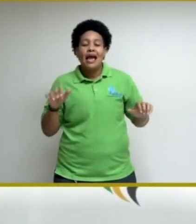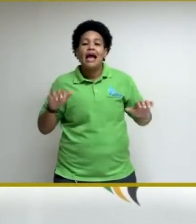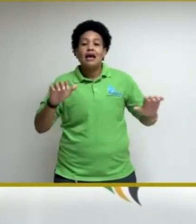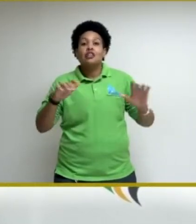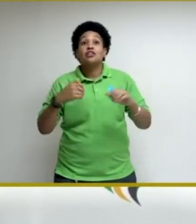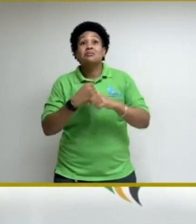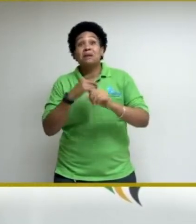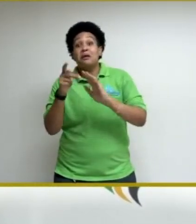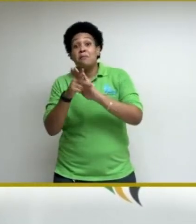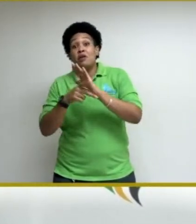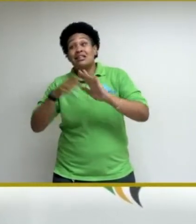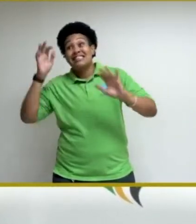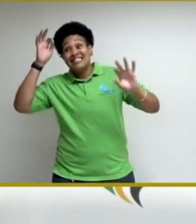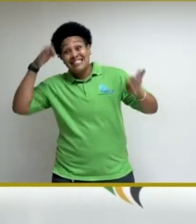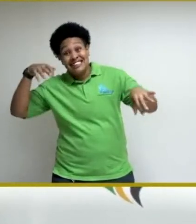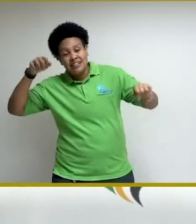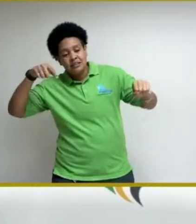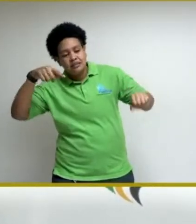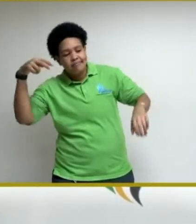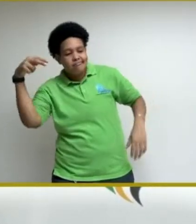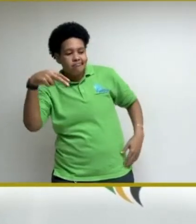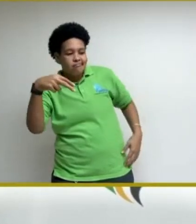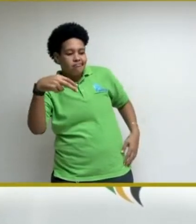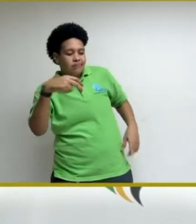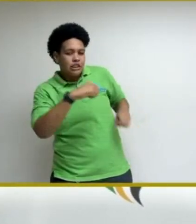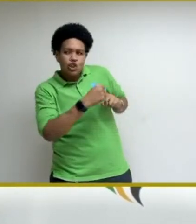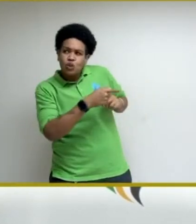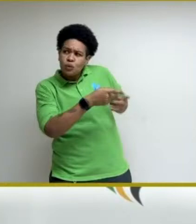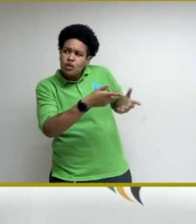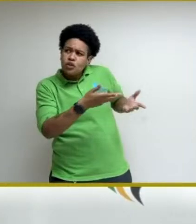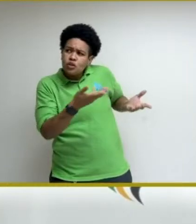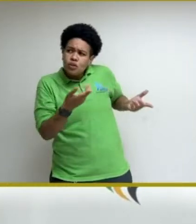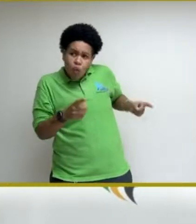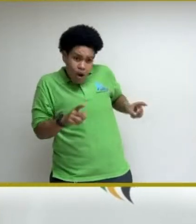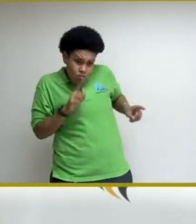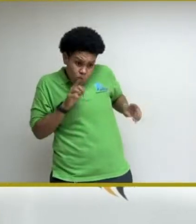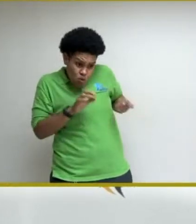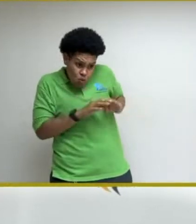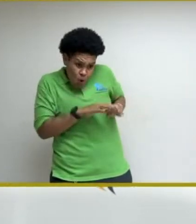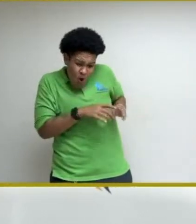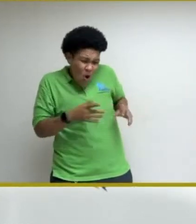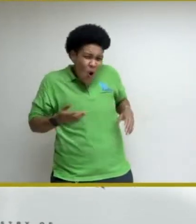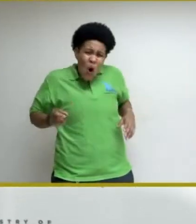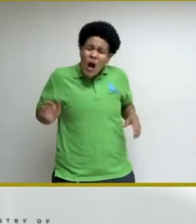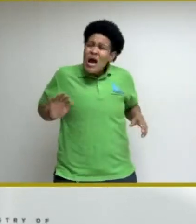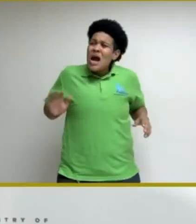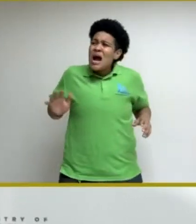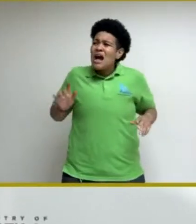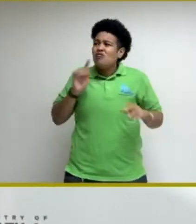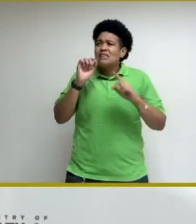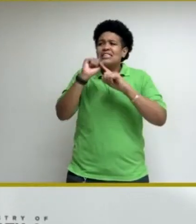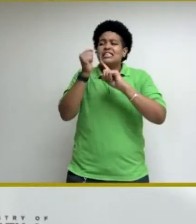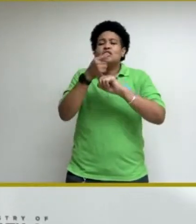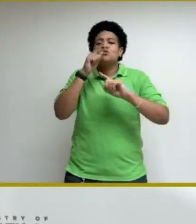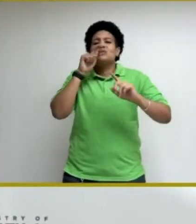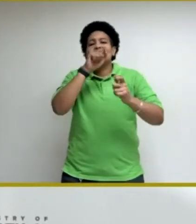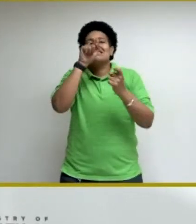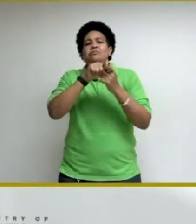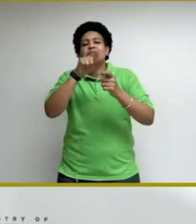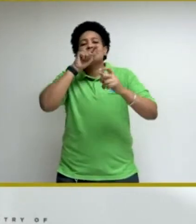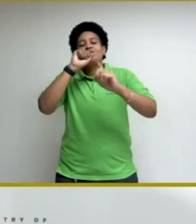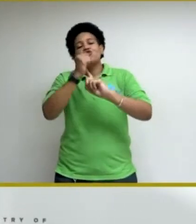policy decisions based on situational circumstances, situational specific